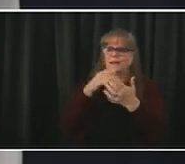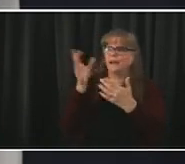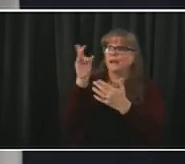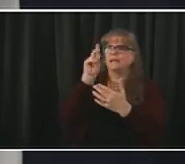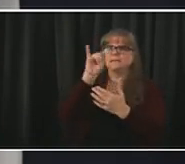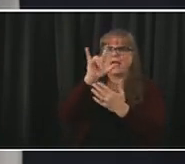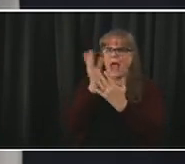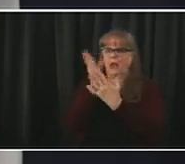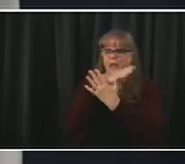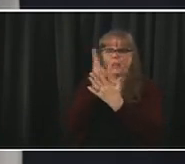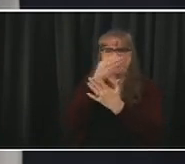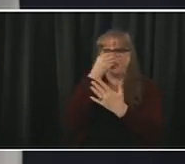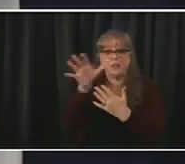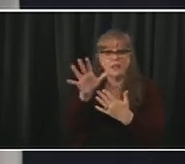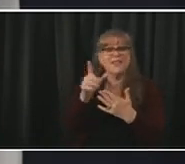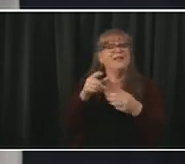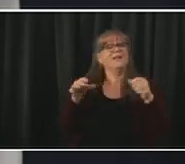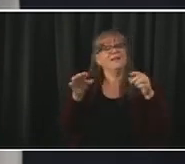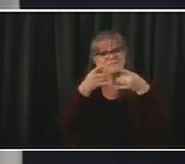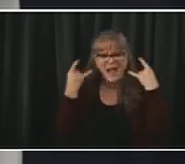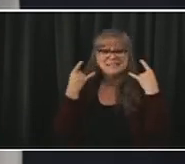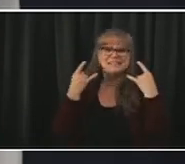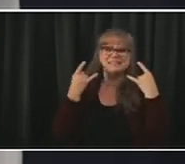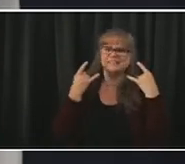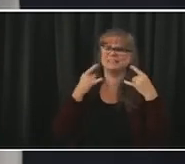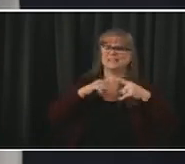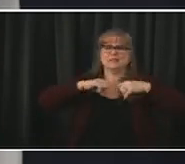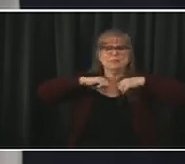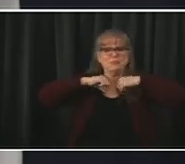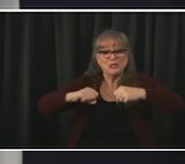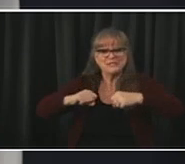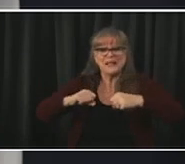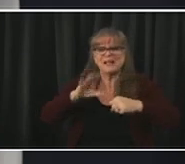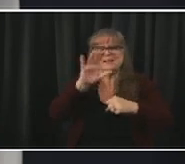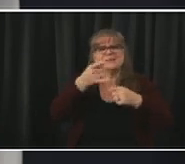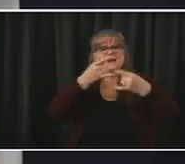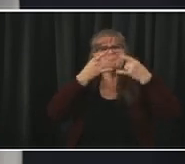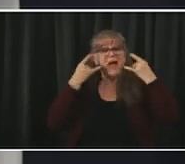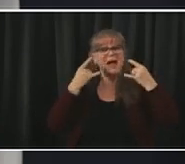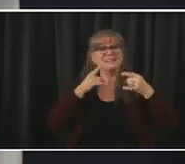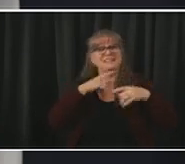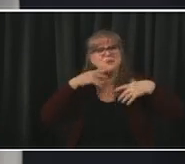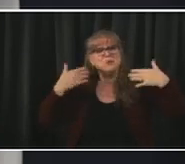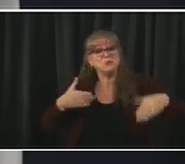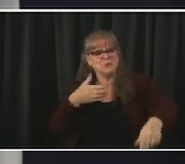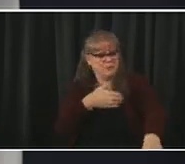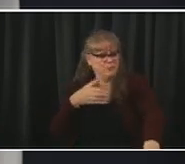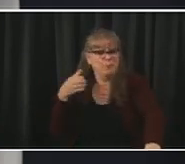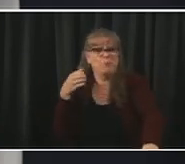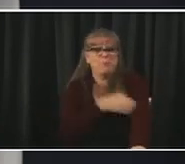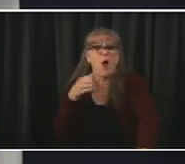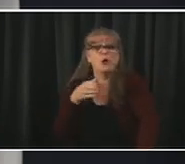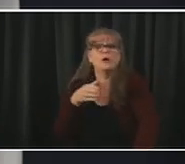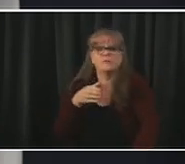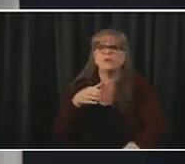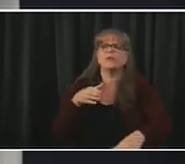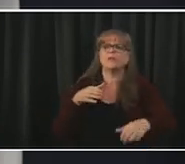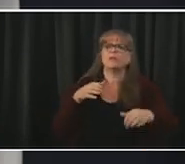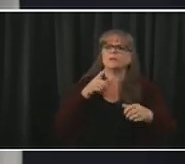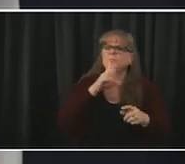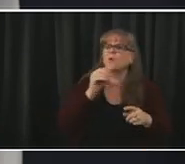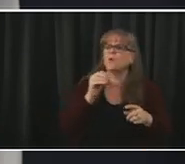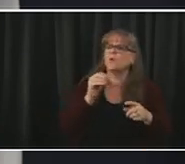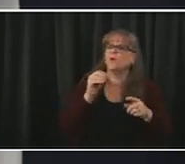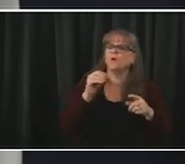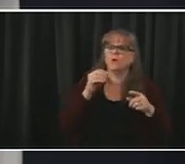one of our most powerful tools in fighting the pandemic. We all talk about the highly effective vaccines. We're very proud of science